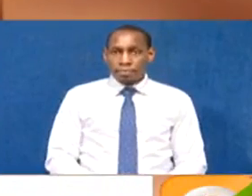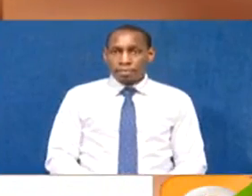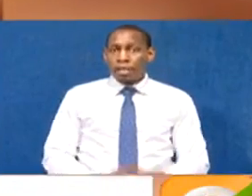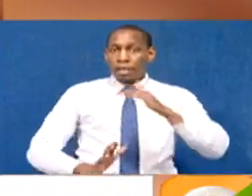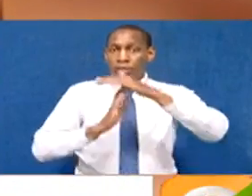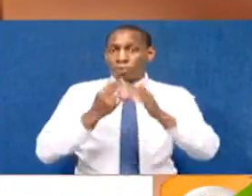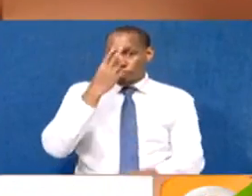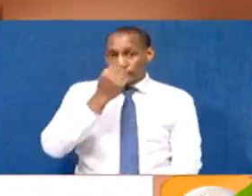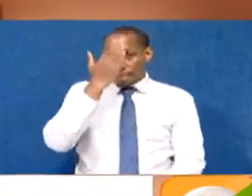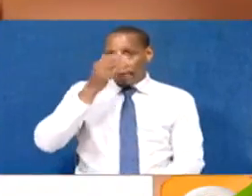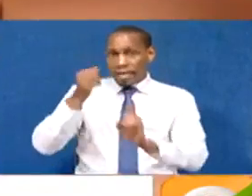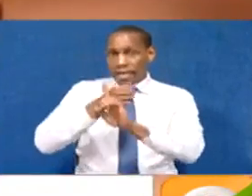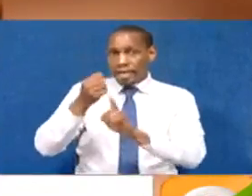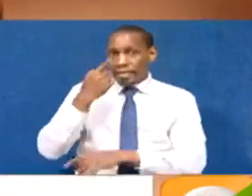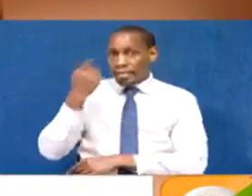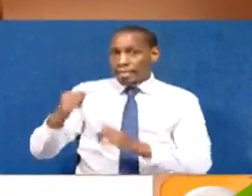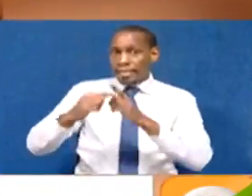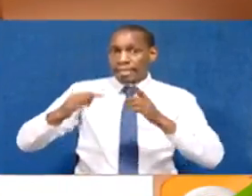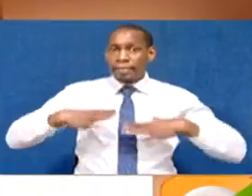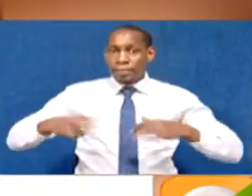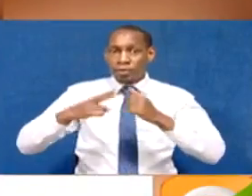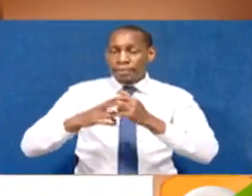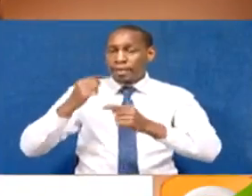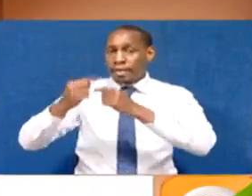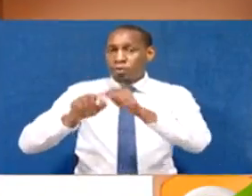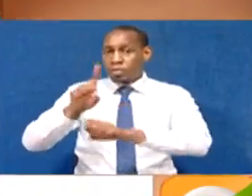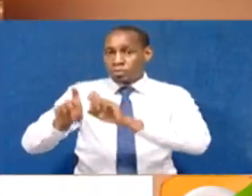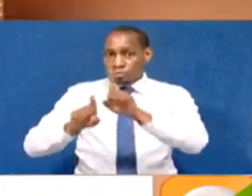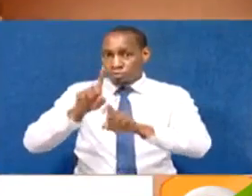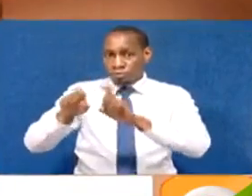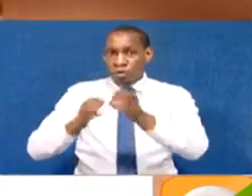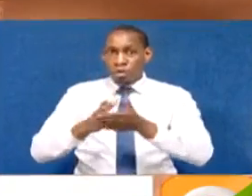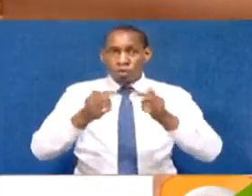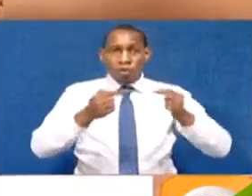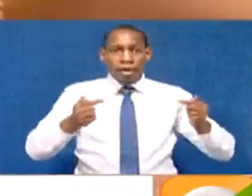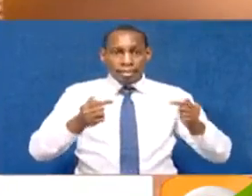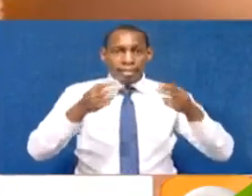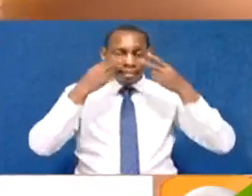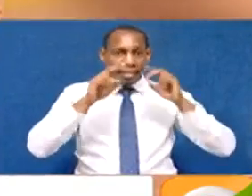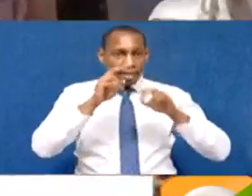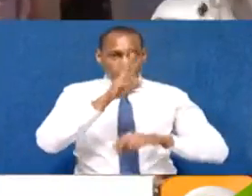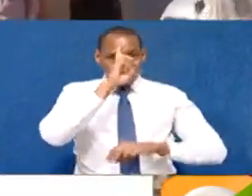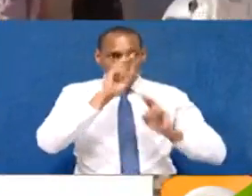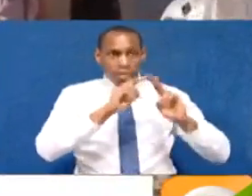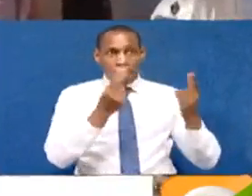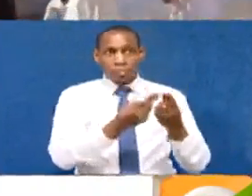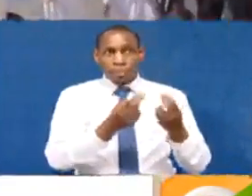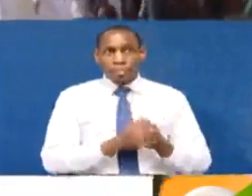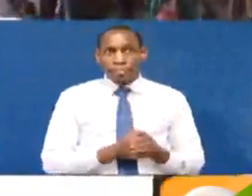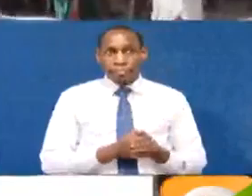The main suspect in Monday's attack that claimed seven lives is still under interrogation by the anti-terror police unit.